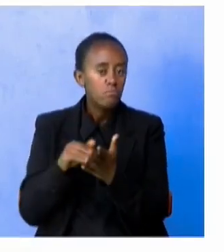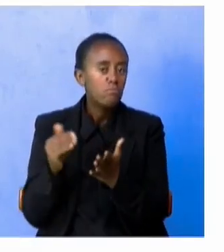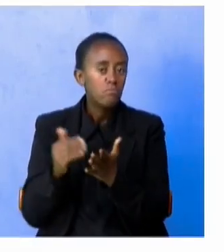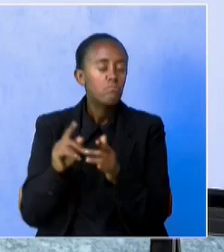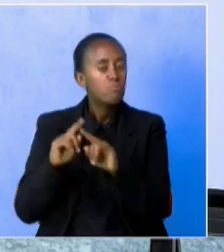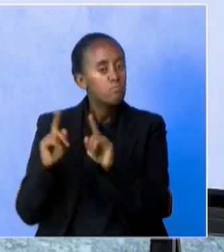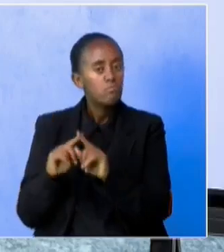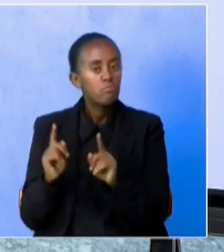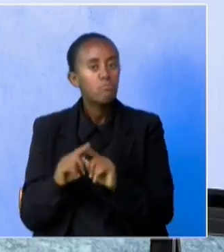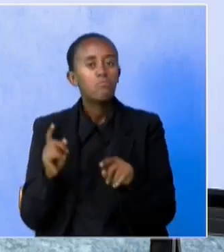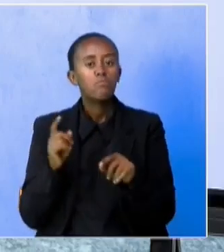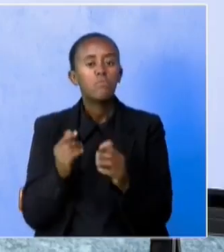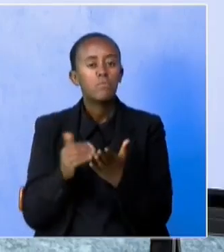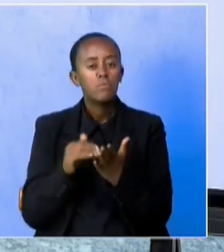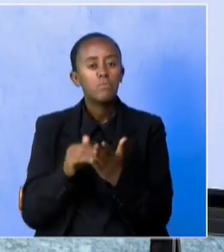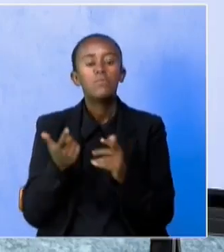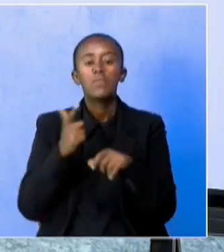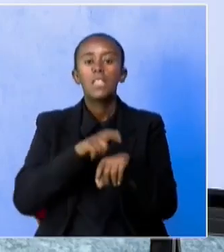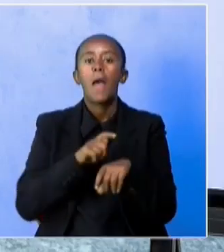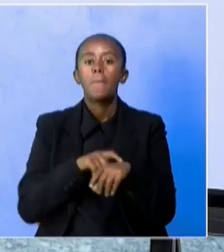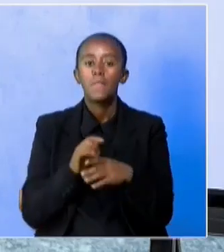So, here,